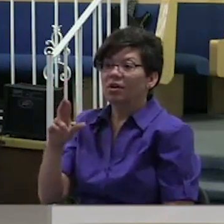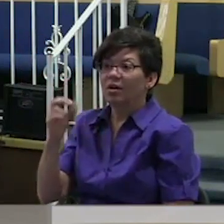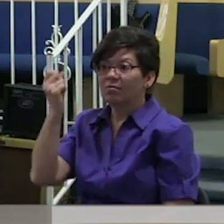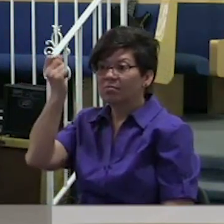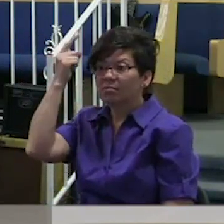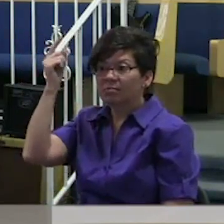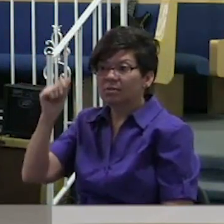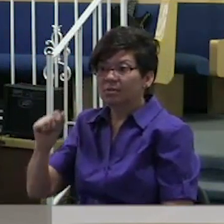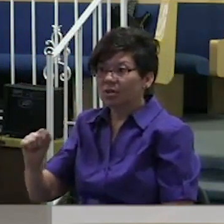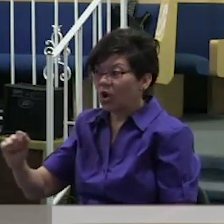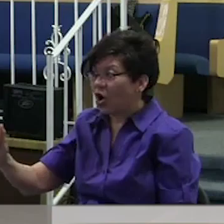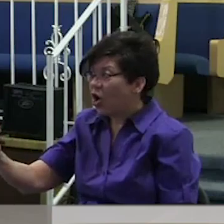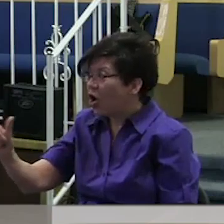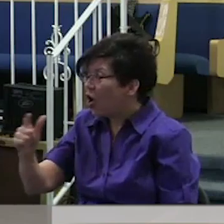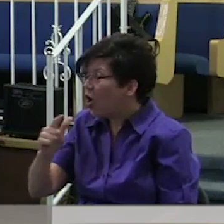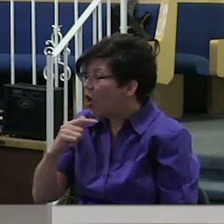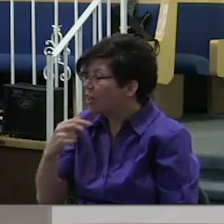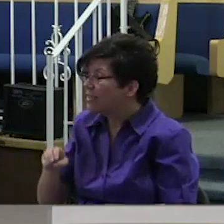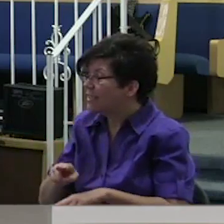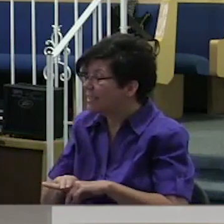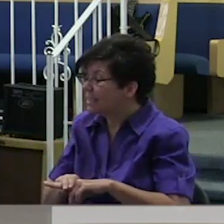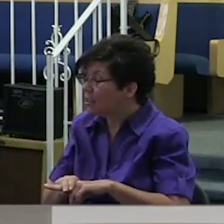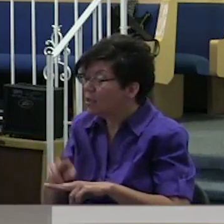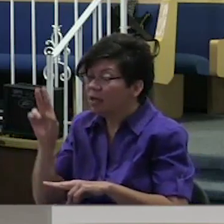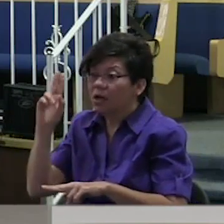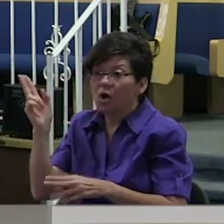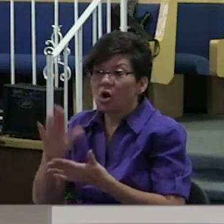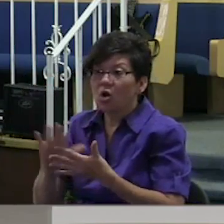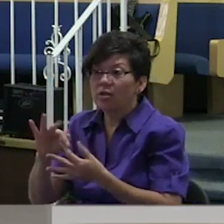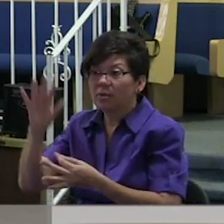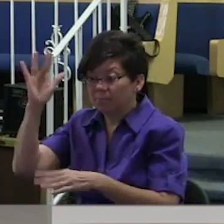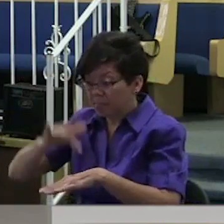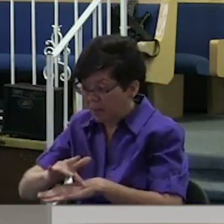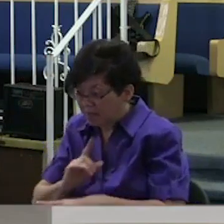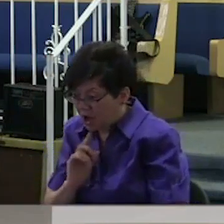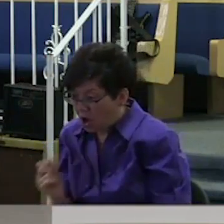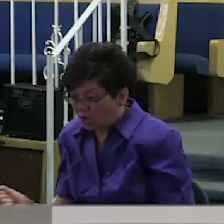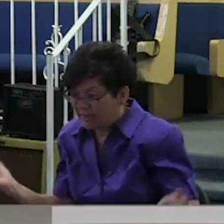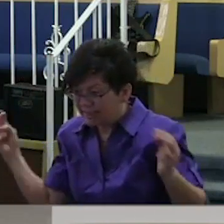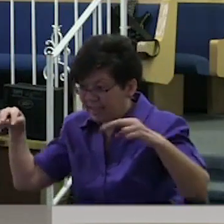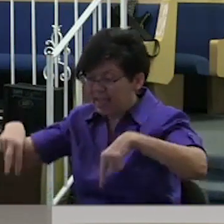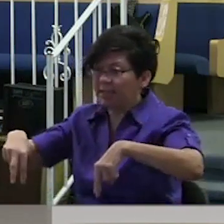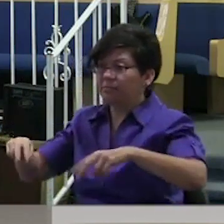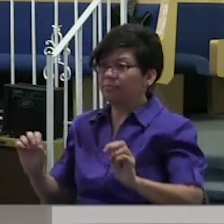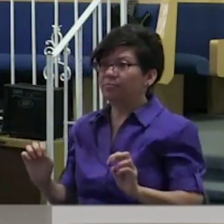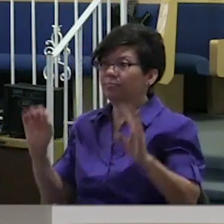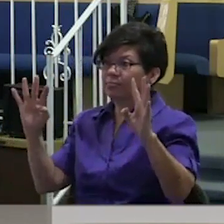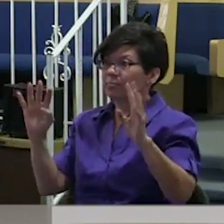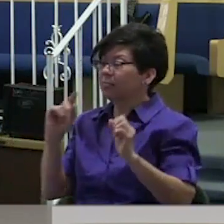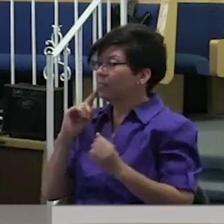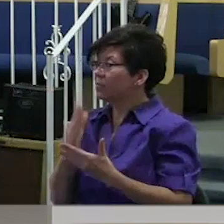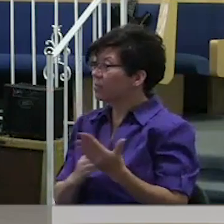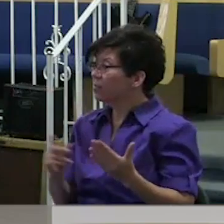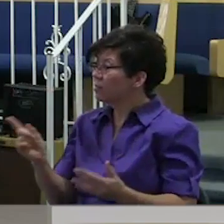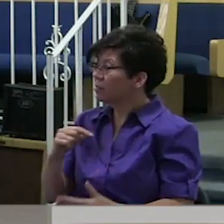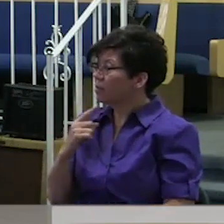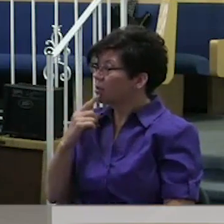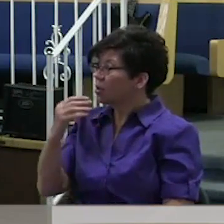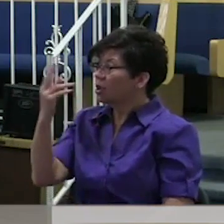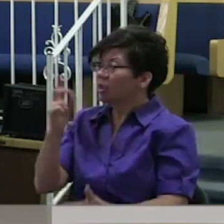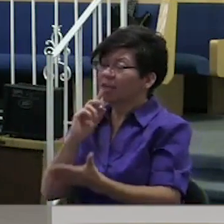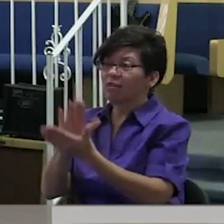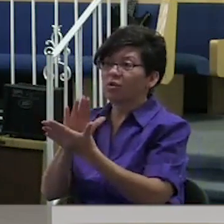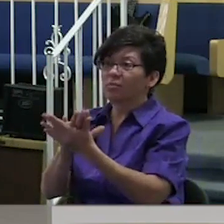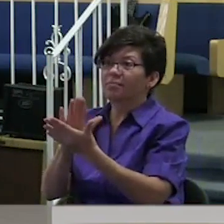all sitting, but when the Holy Ghost came, they were standing now. Oh, somebody ought to give God some